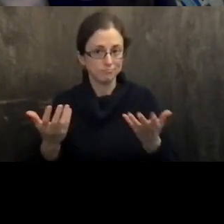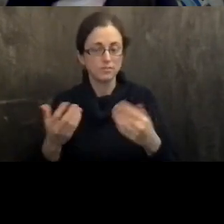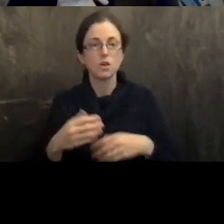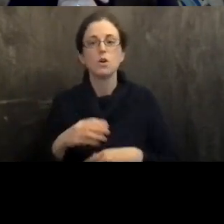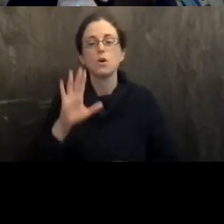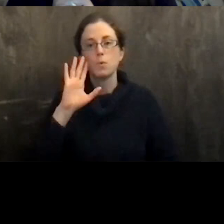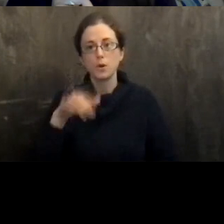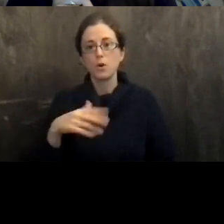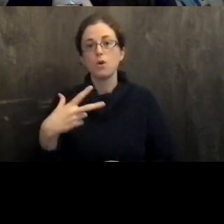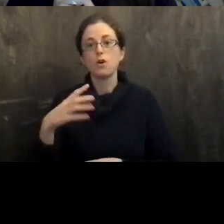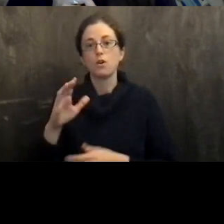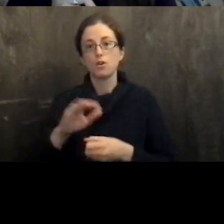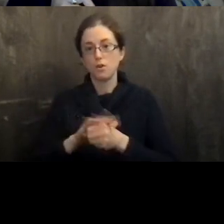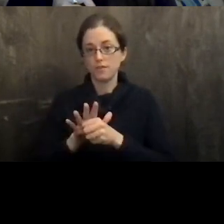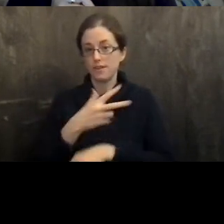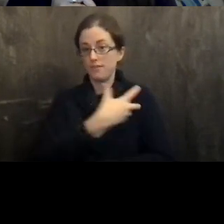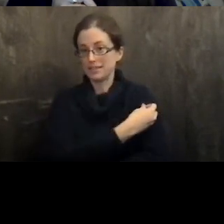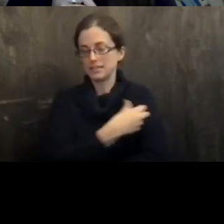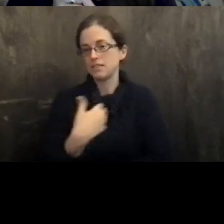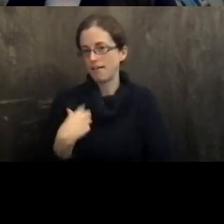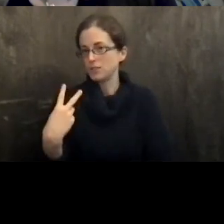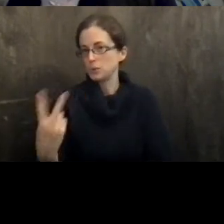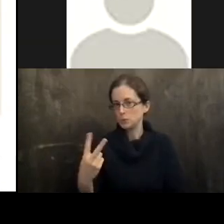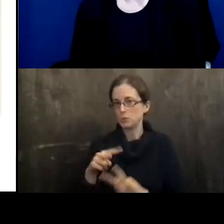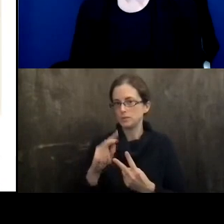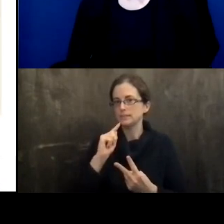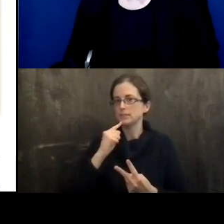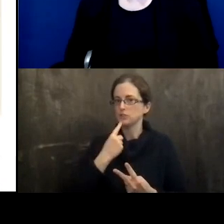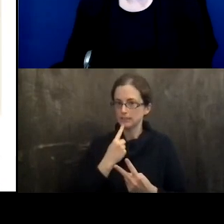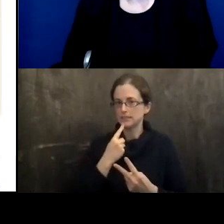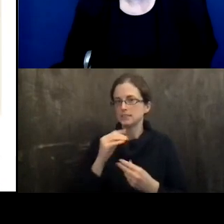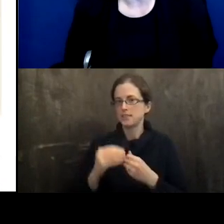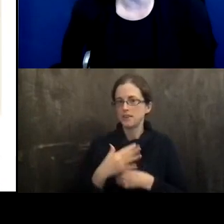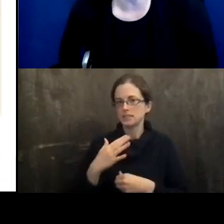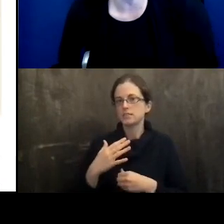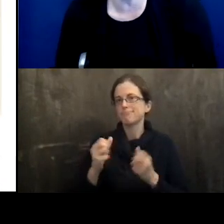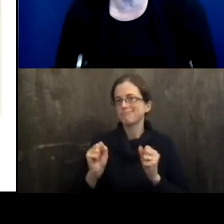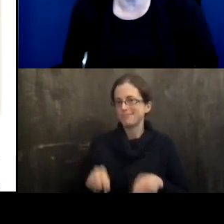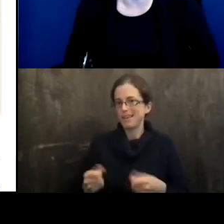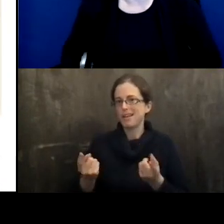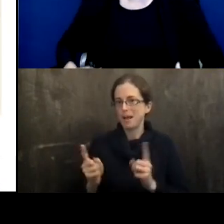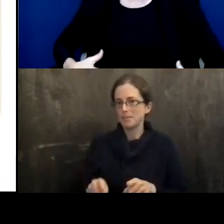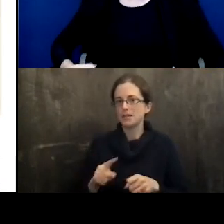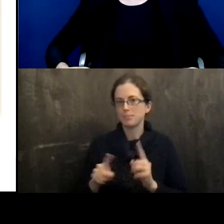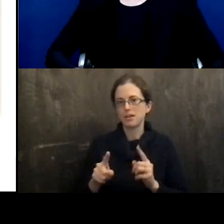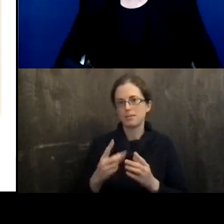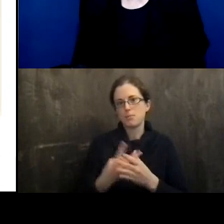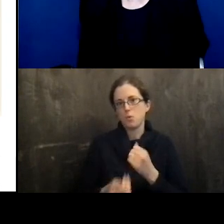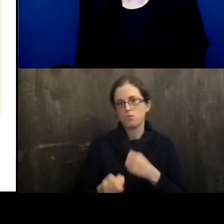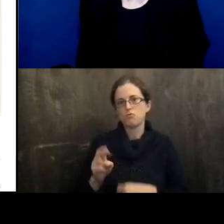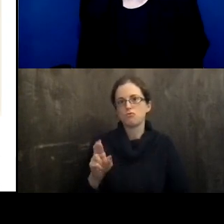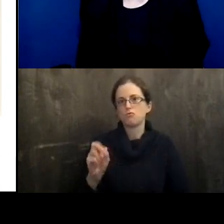2 severe side effects that can occur, and they're both incredibly rare. One